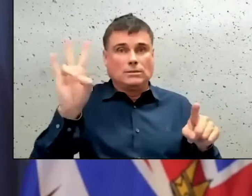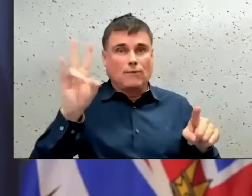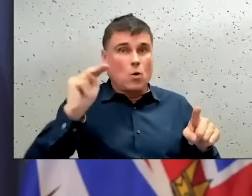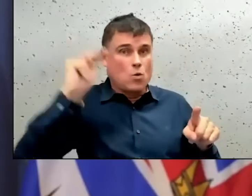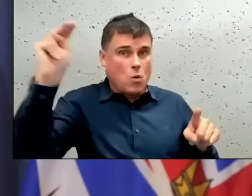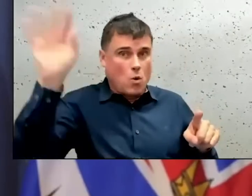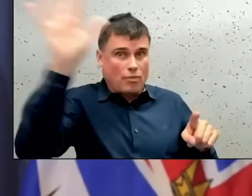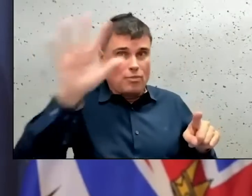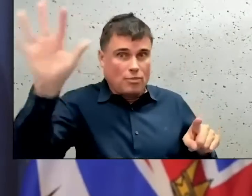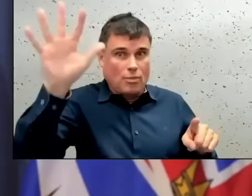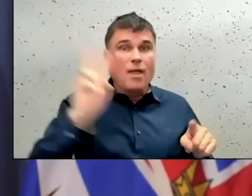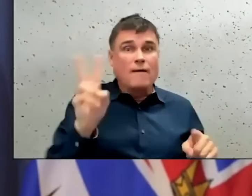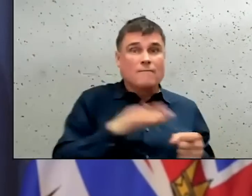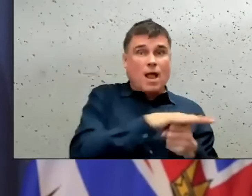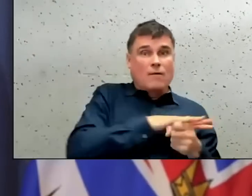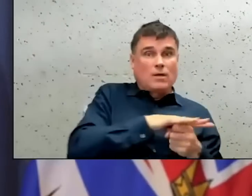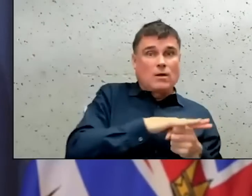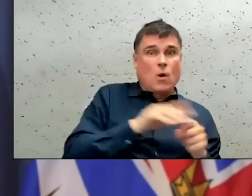Vancouver Coastal Health,